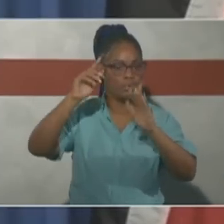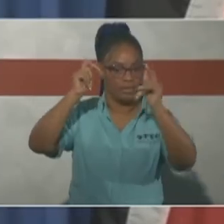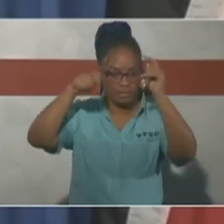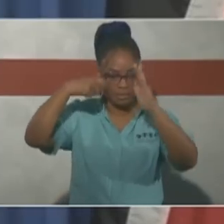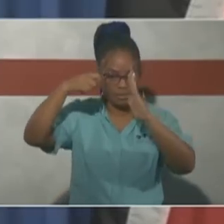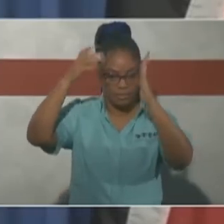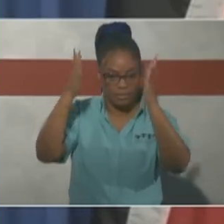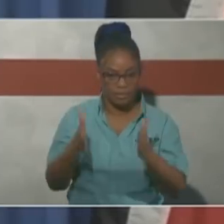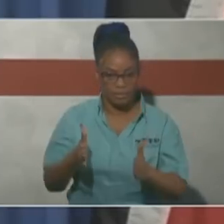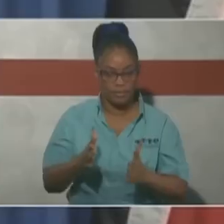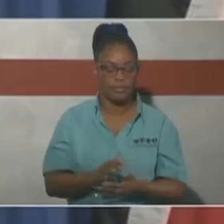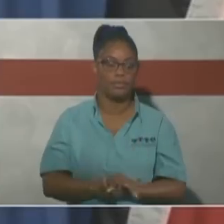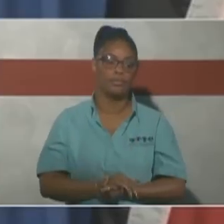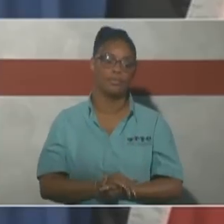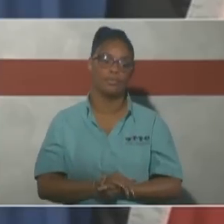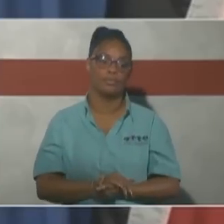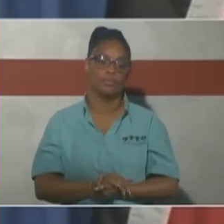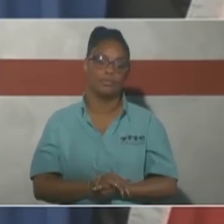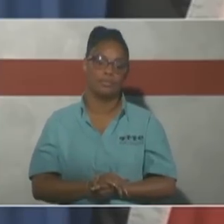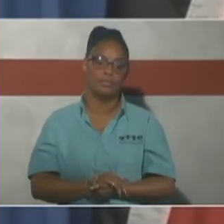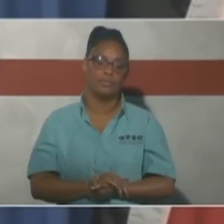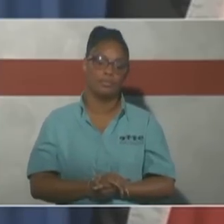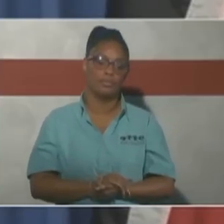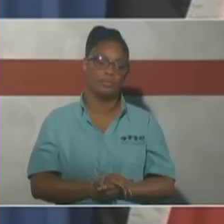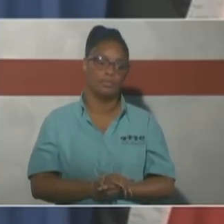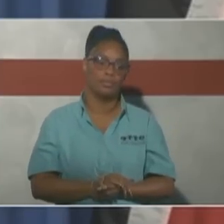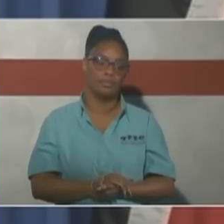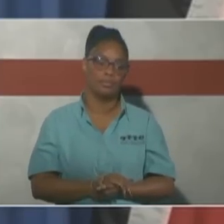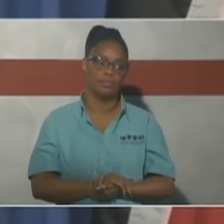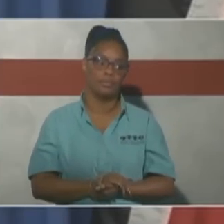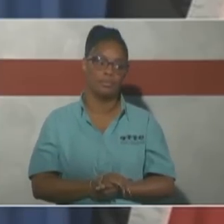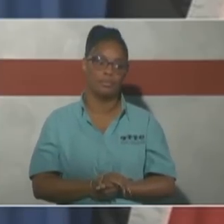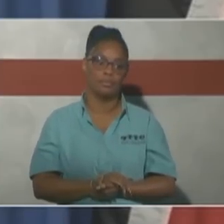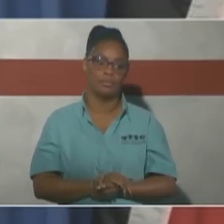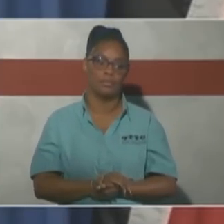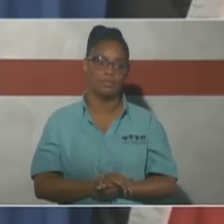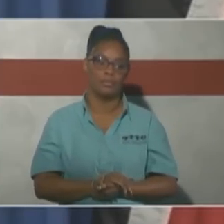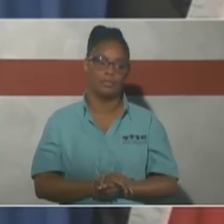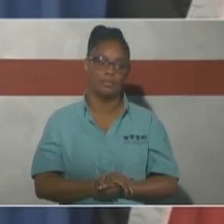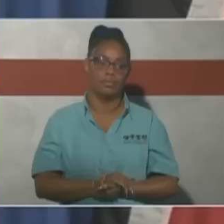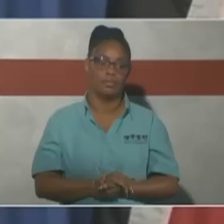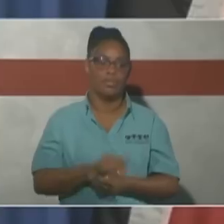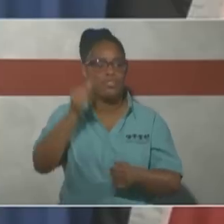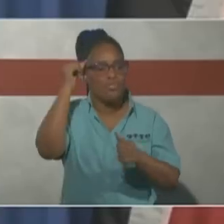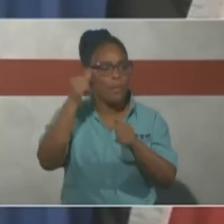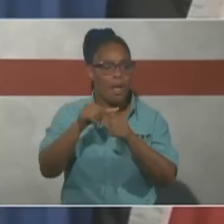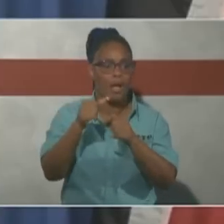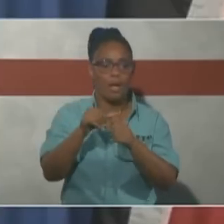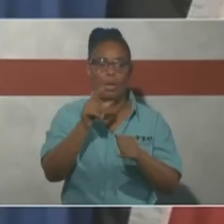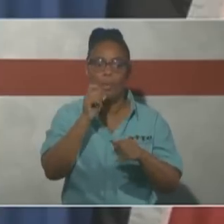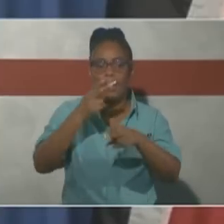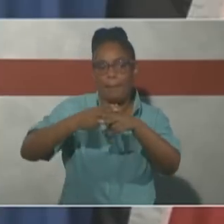now, be proactive. Thank you, Honorable Prime Minister. Thank you very much. I think this is a good time to